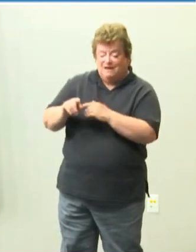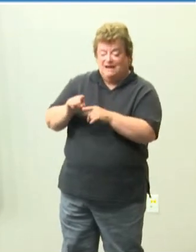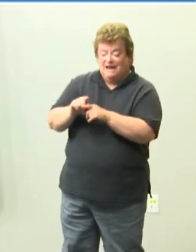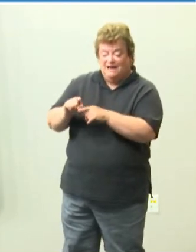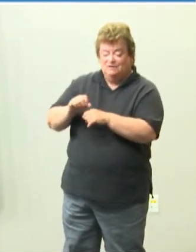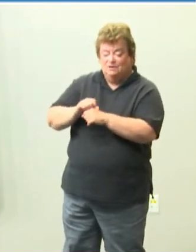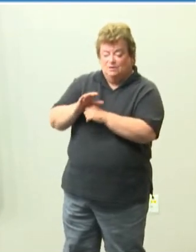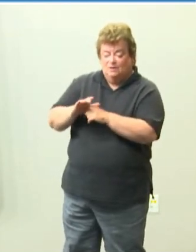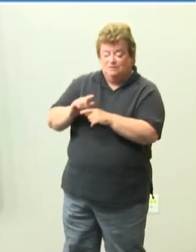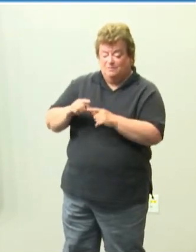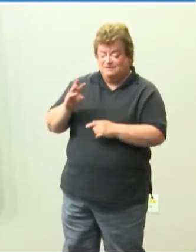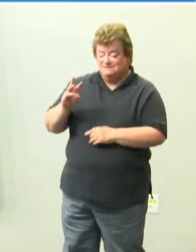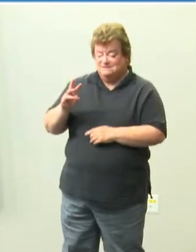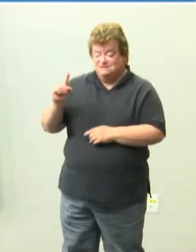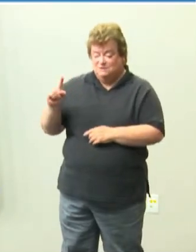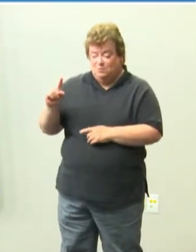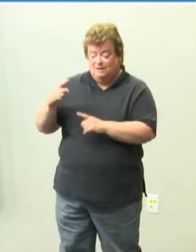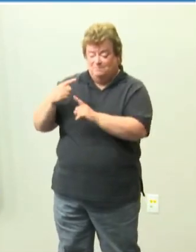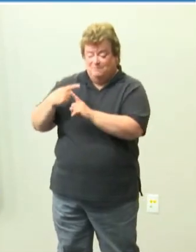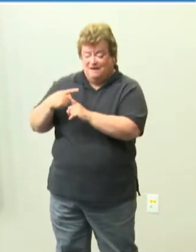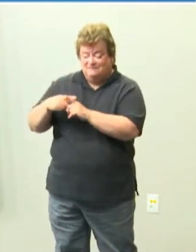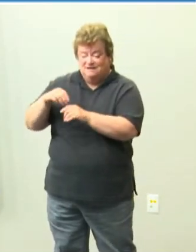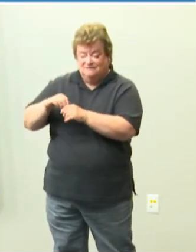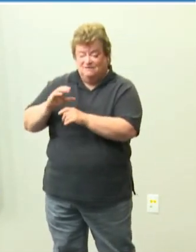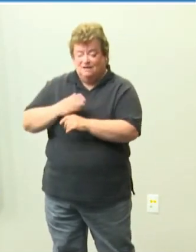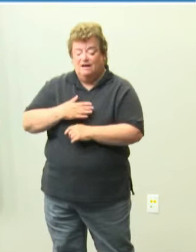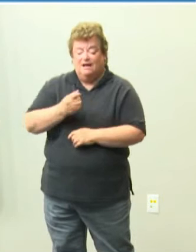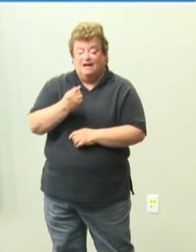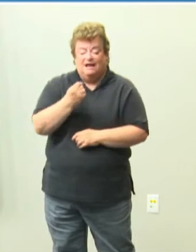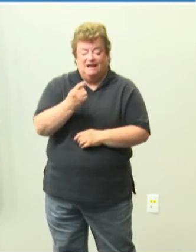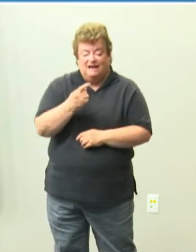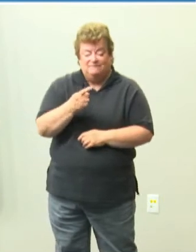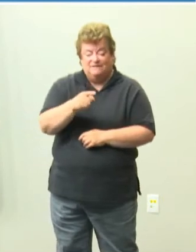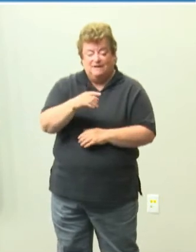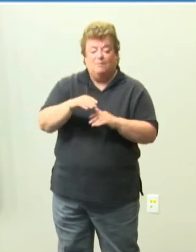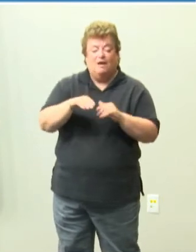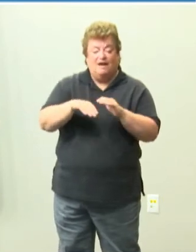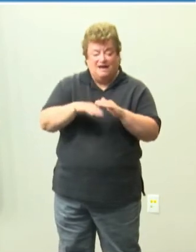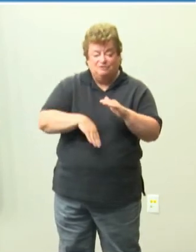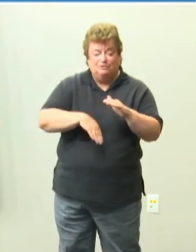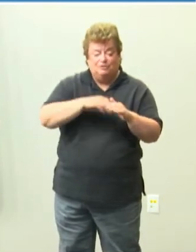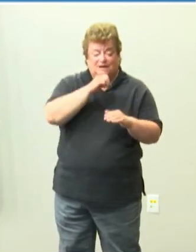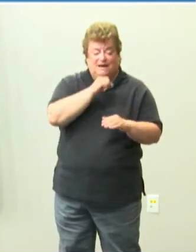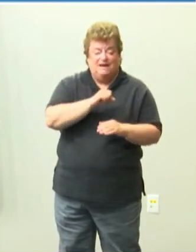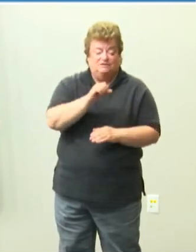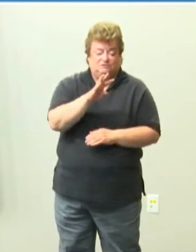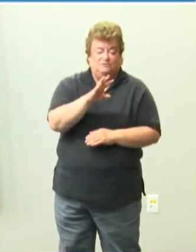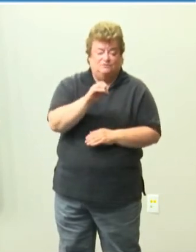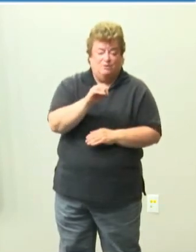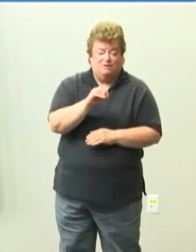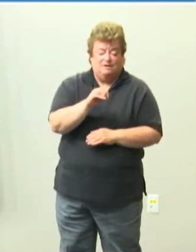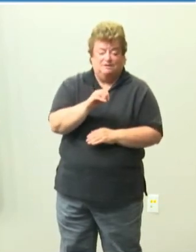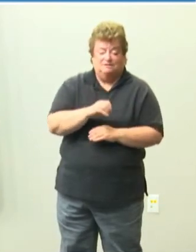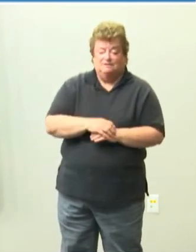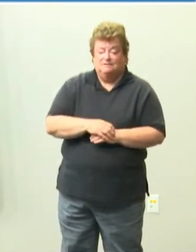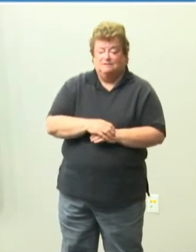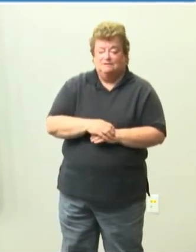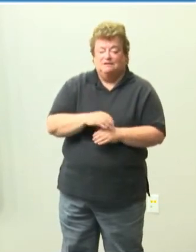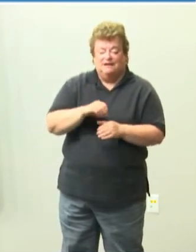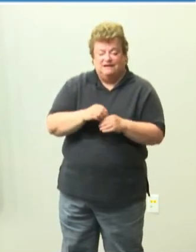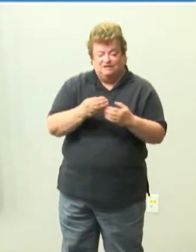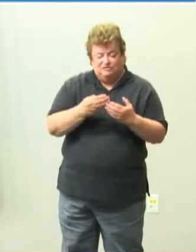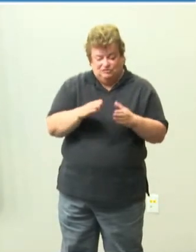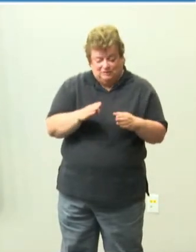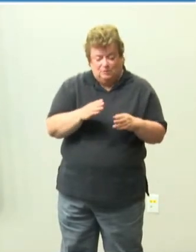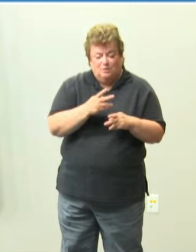the 61 currently positive in our hospital, 11 of them are under 40. And they're in general care, they're in ICU